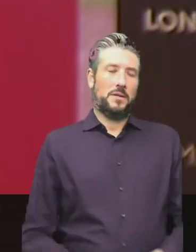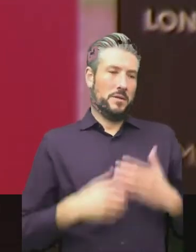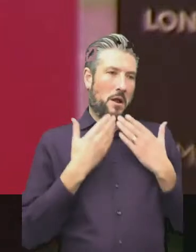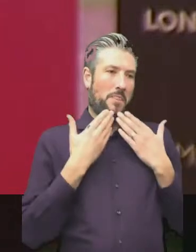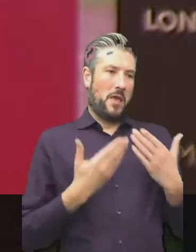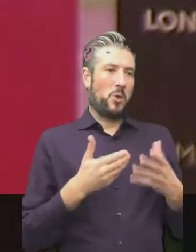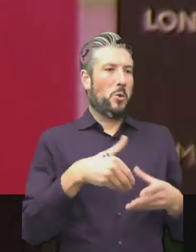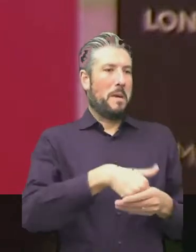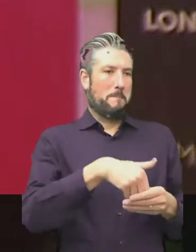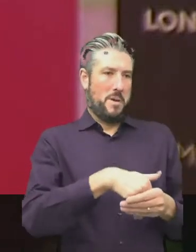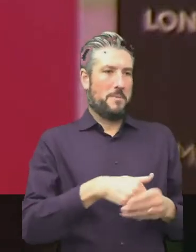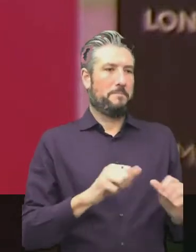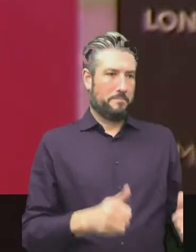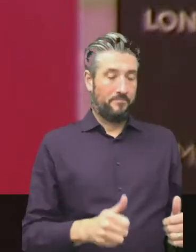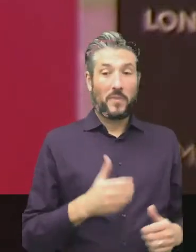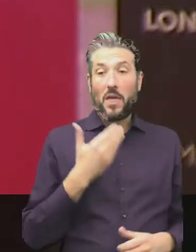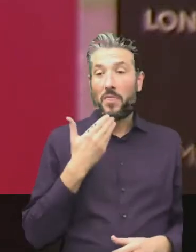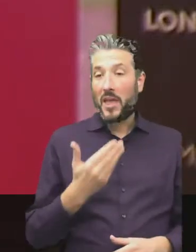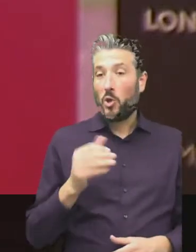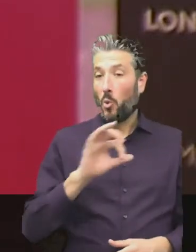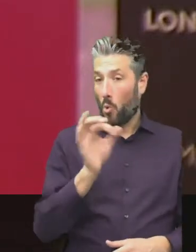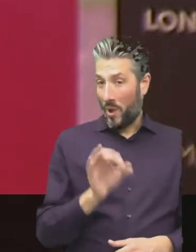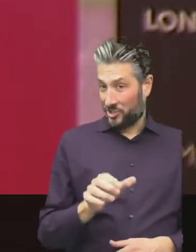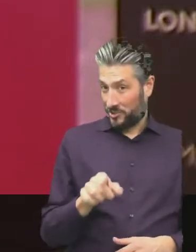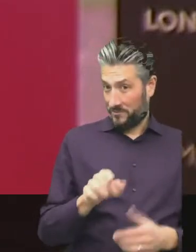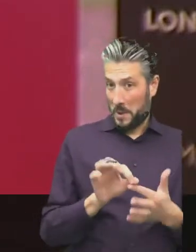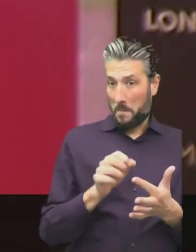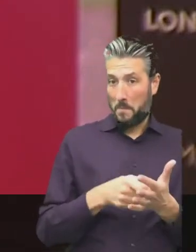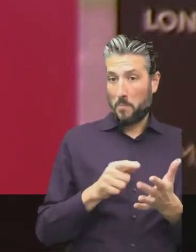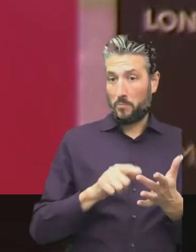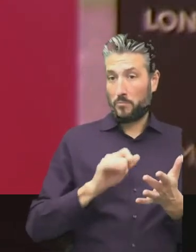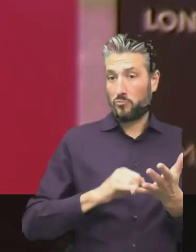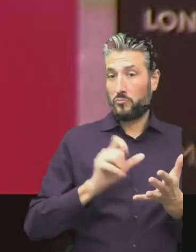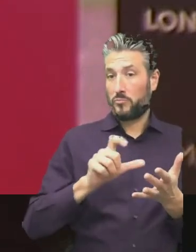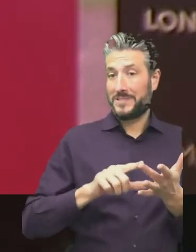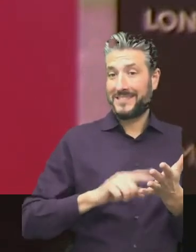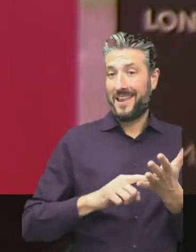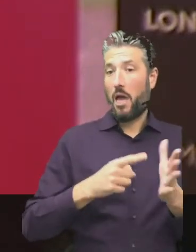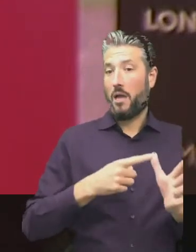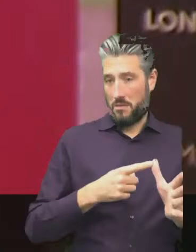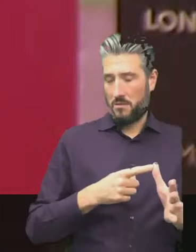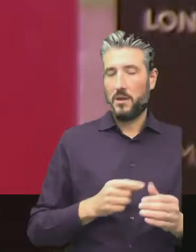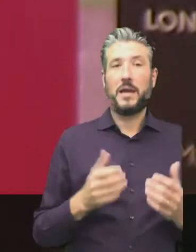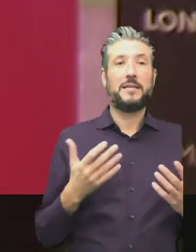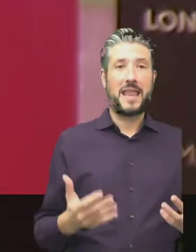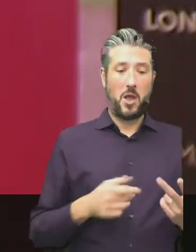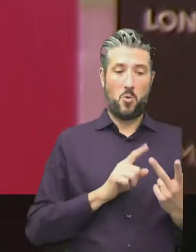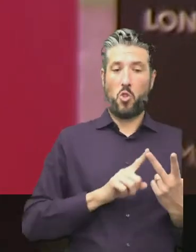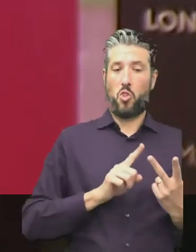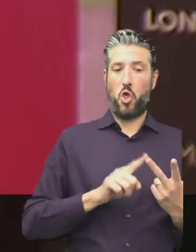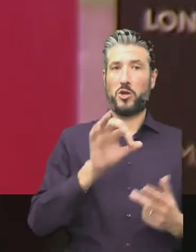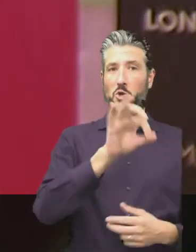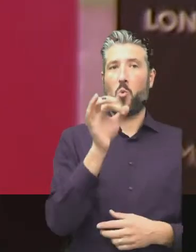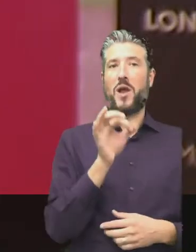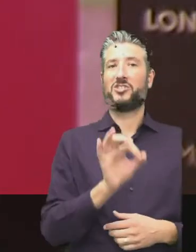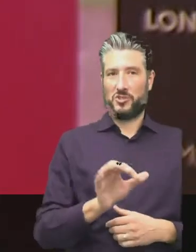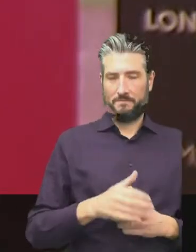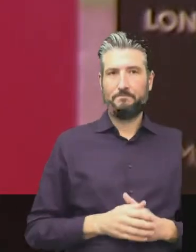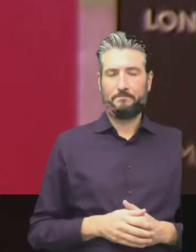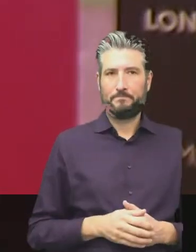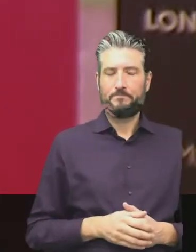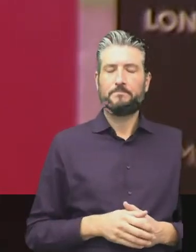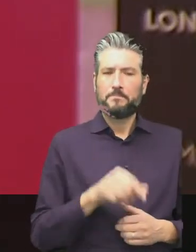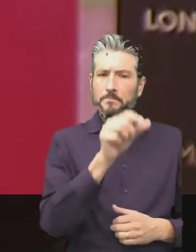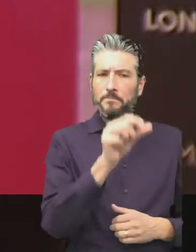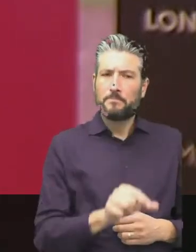for raising the question, and we now go on to the third question, which will come from Kimberly Smith,